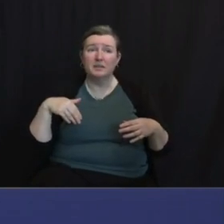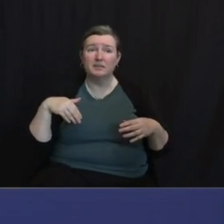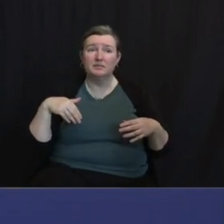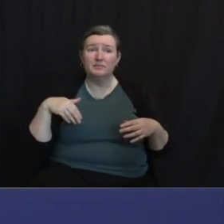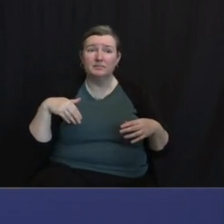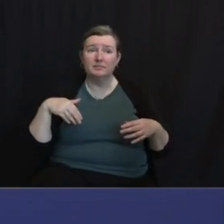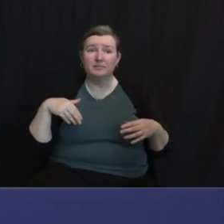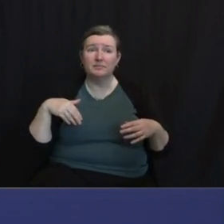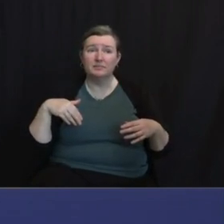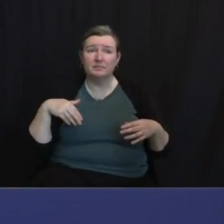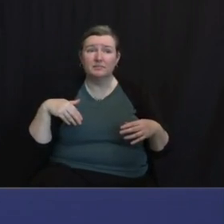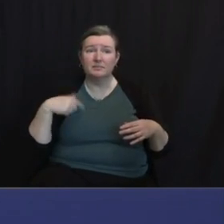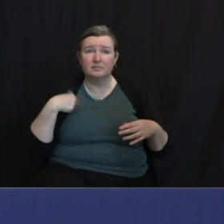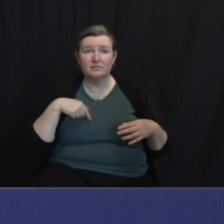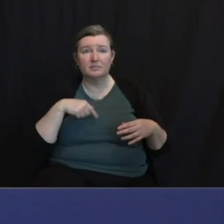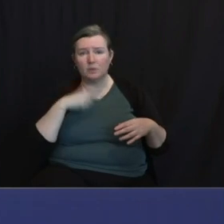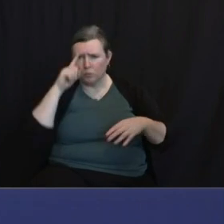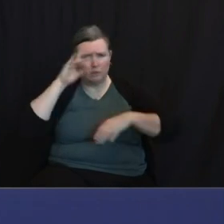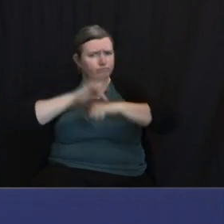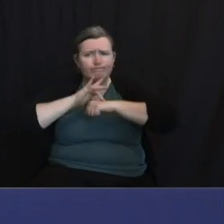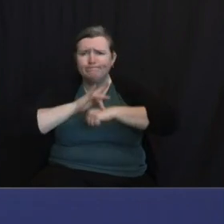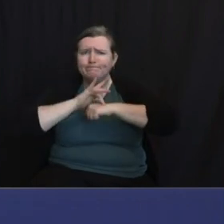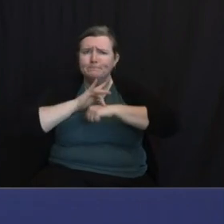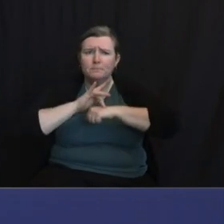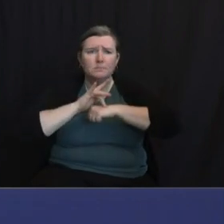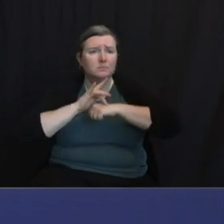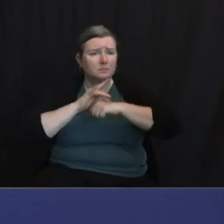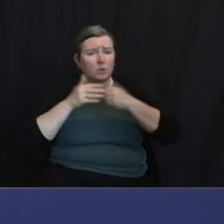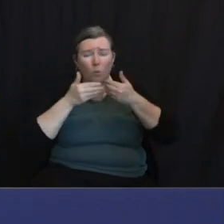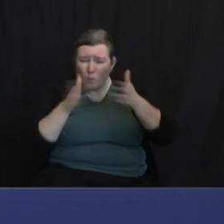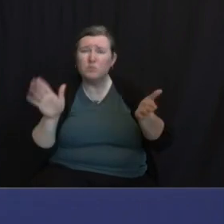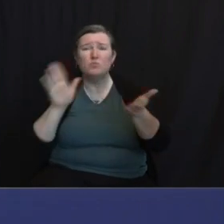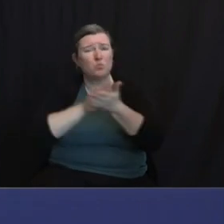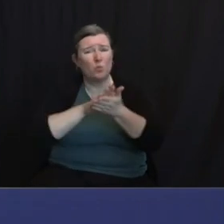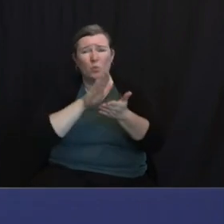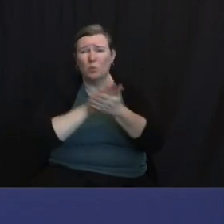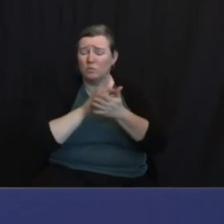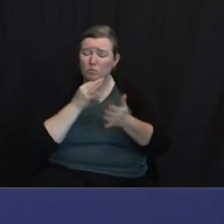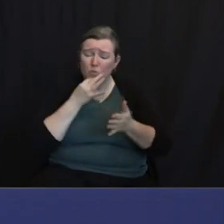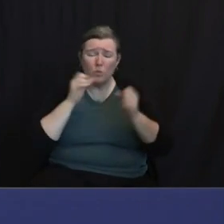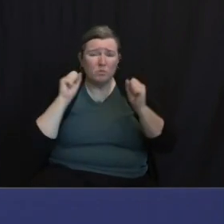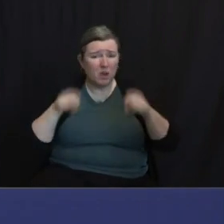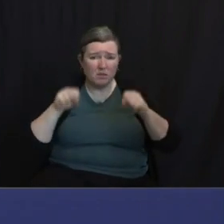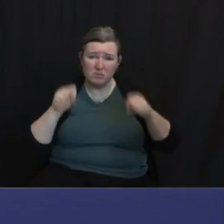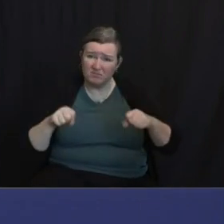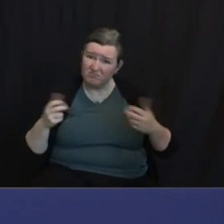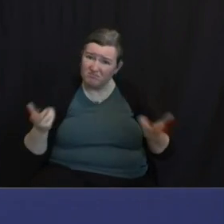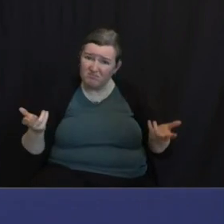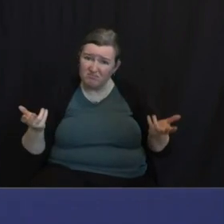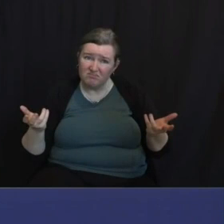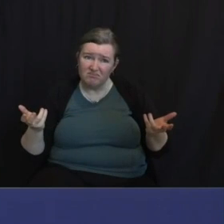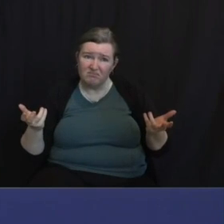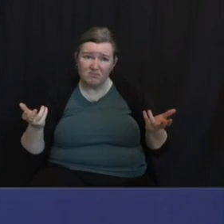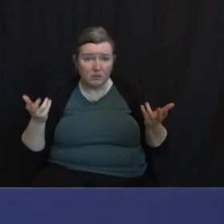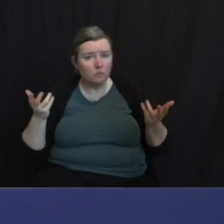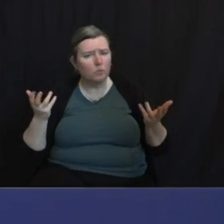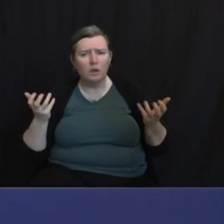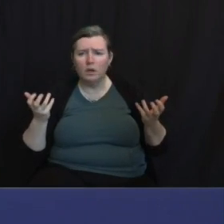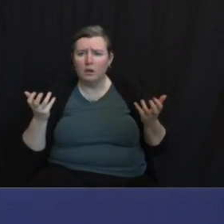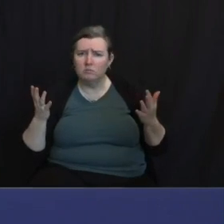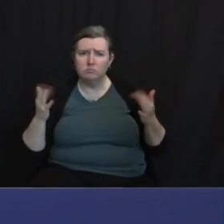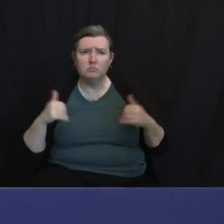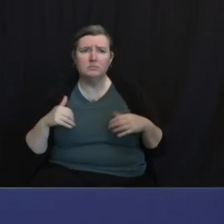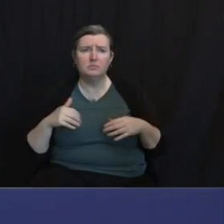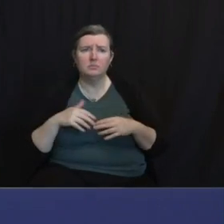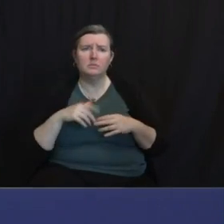our schools back in person in some form as soon as possible, as soon as we can do that responsibly.